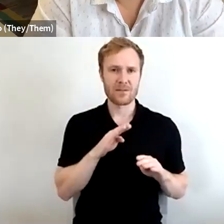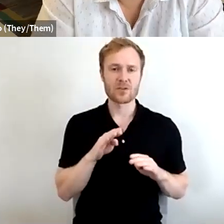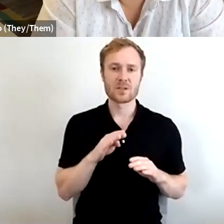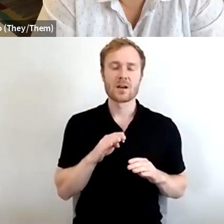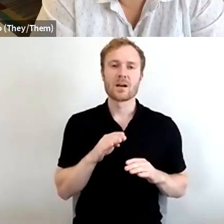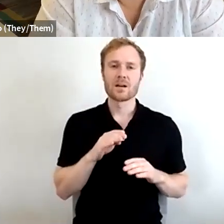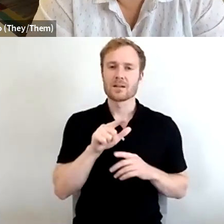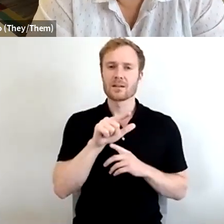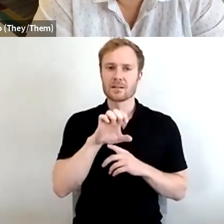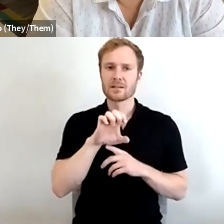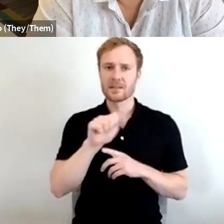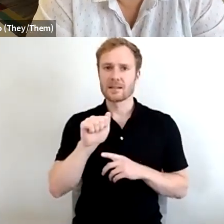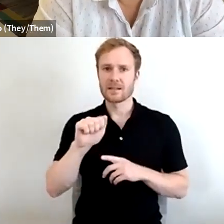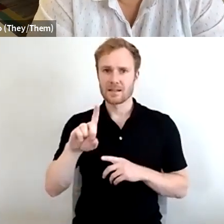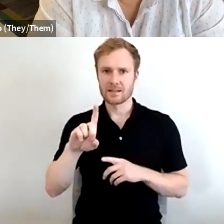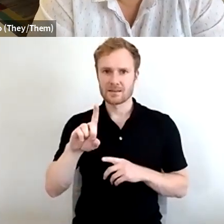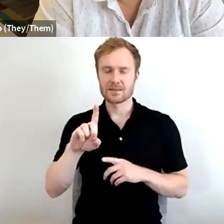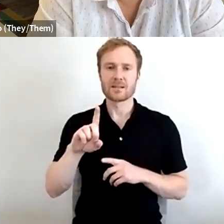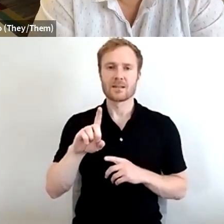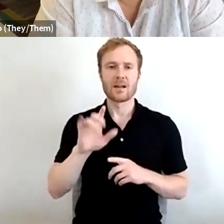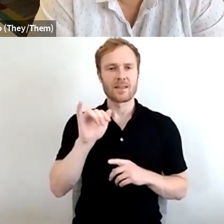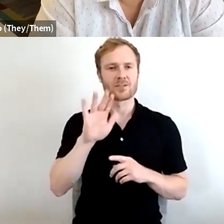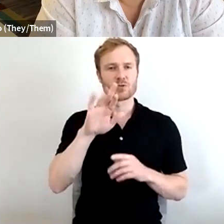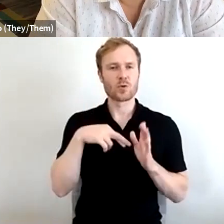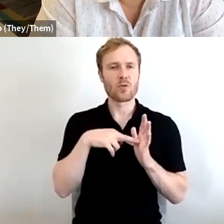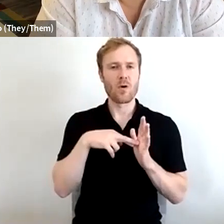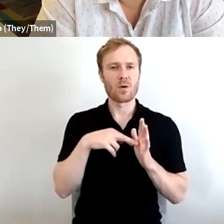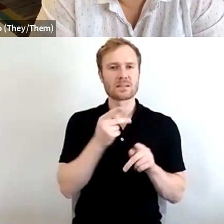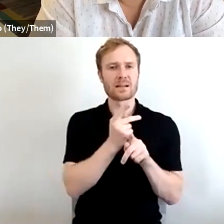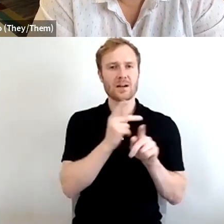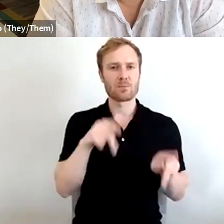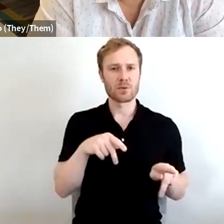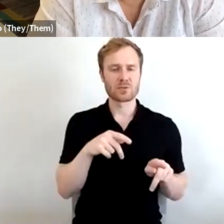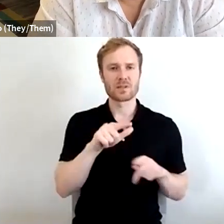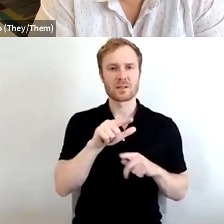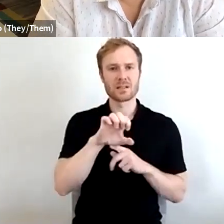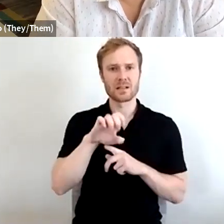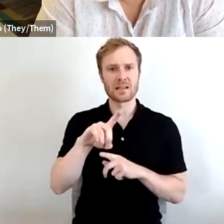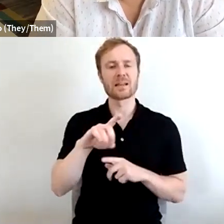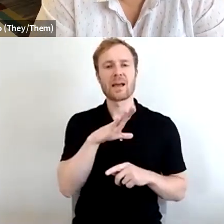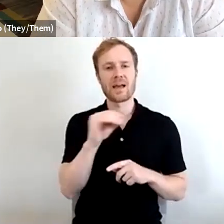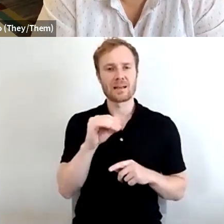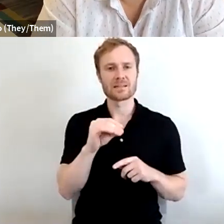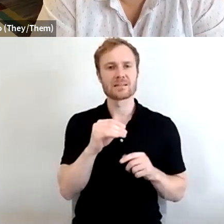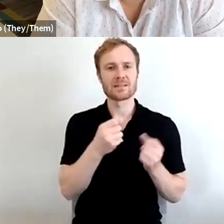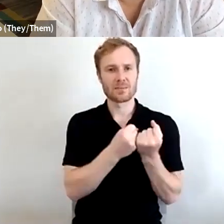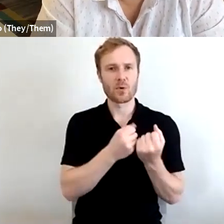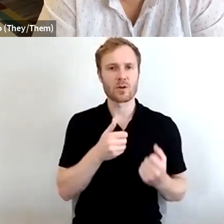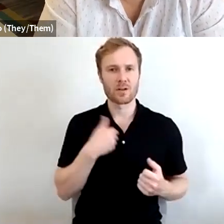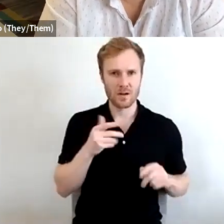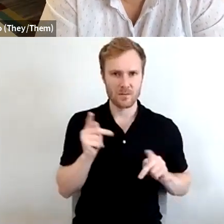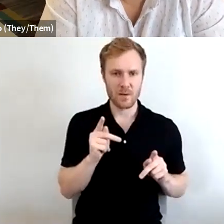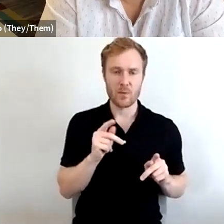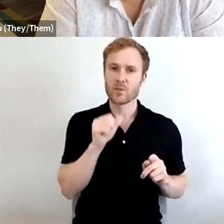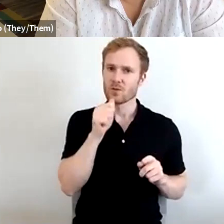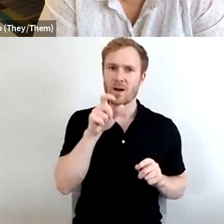leading, that's what your role is as a caregiver, right? You're supposed to be leading and supporting young people. And it doesn't have to make sense. It doesn't have to